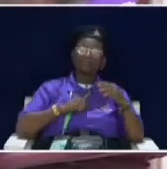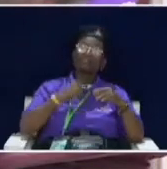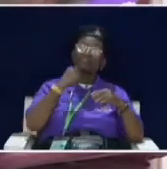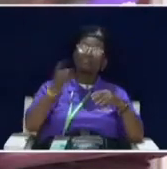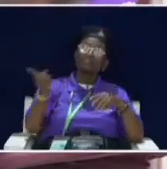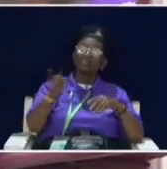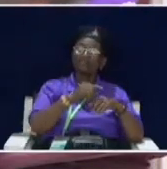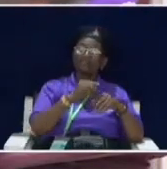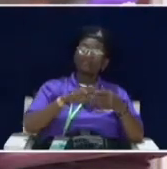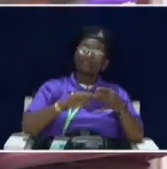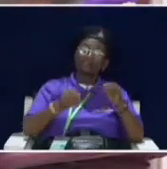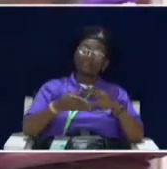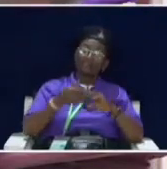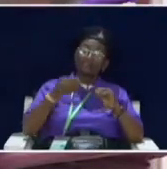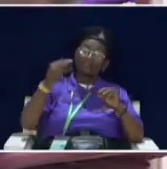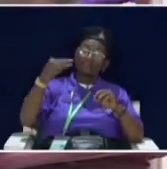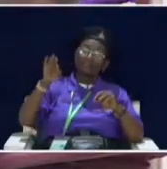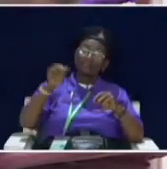story of a woman